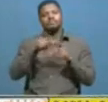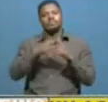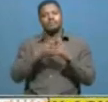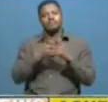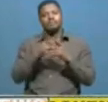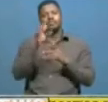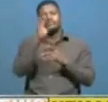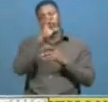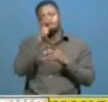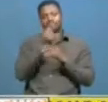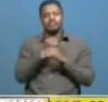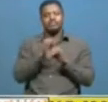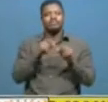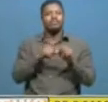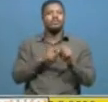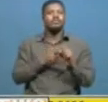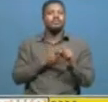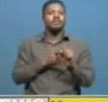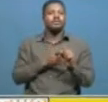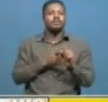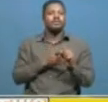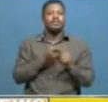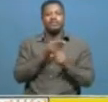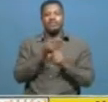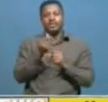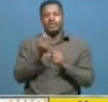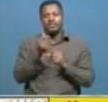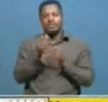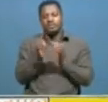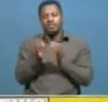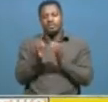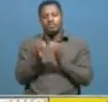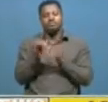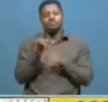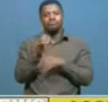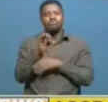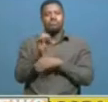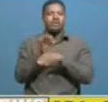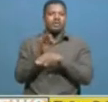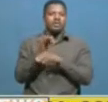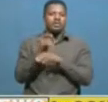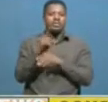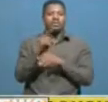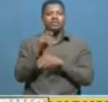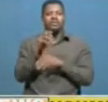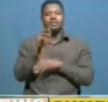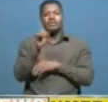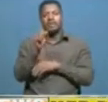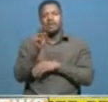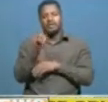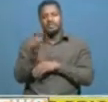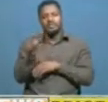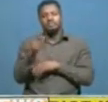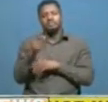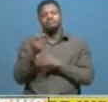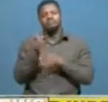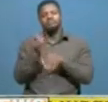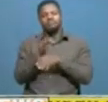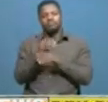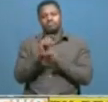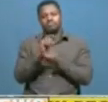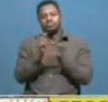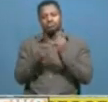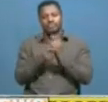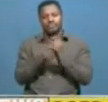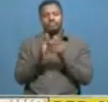of independence began. A few menial jobs, some advice from one Madame Beatrice Kwanza, is what turned around